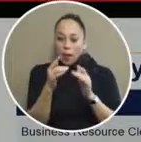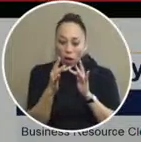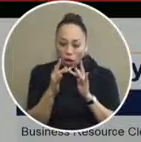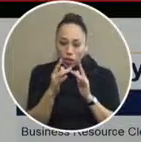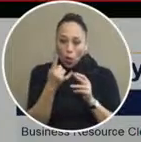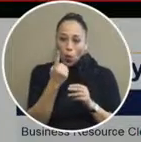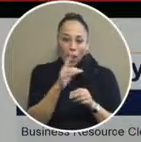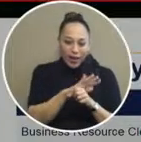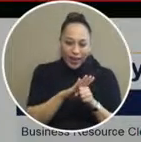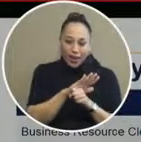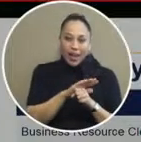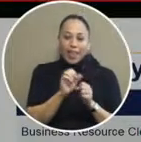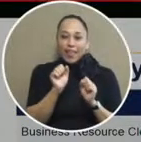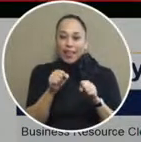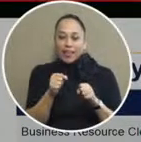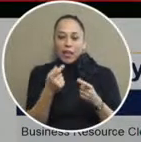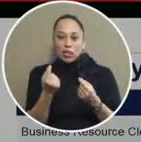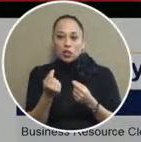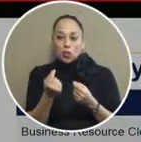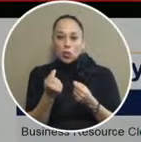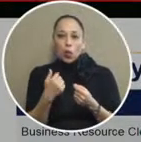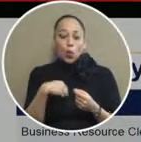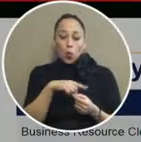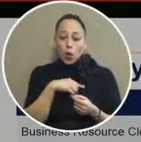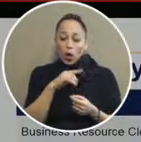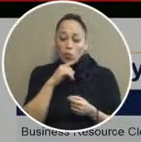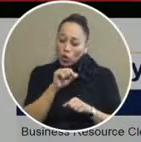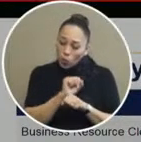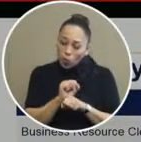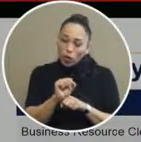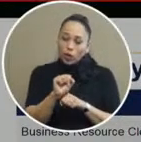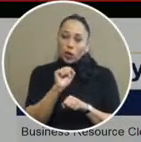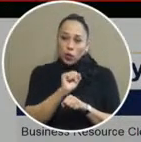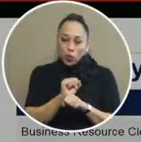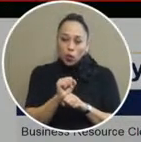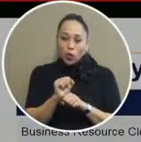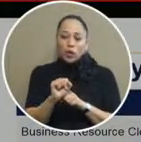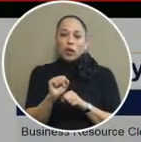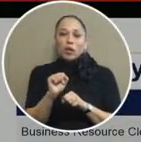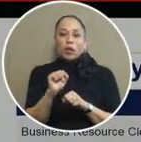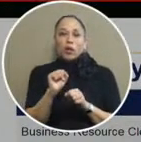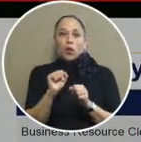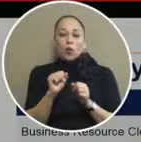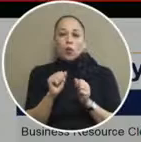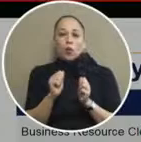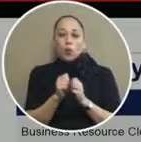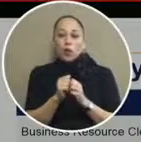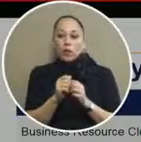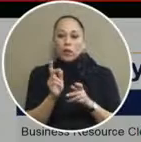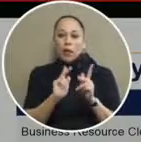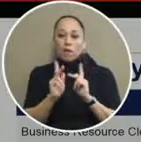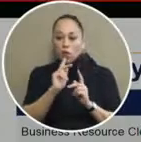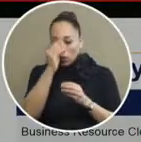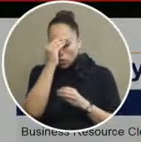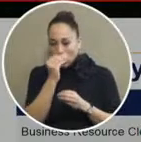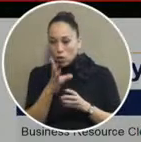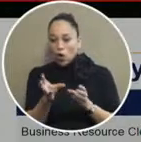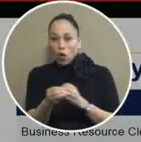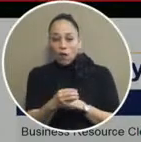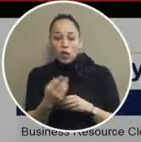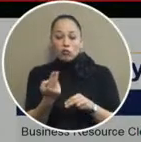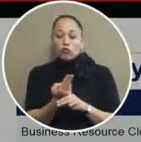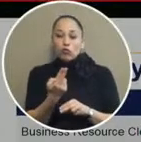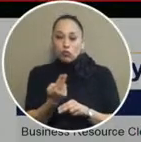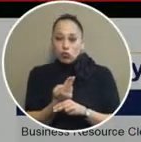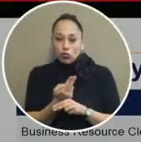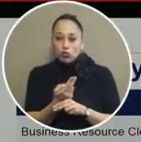one area where they can go to. And we've been really working alongside our public information office to really